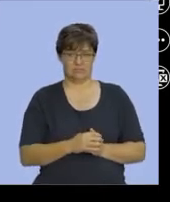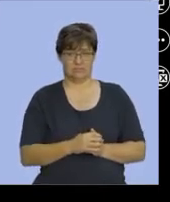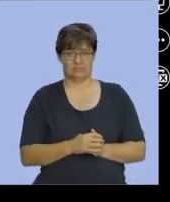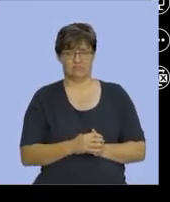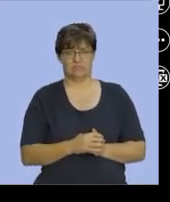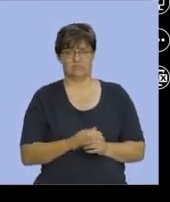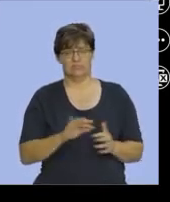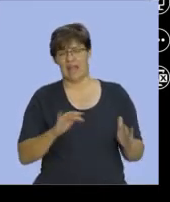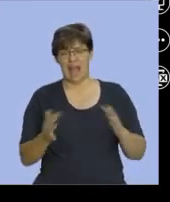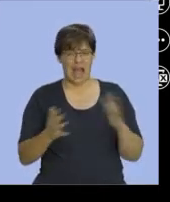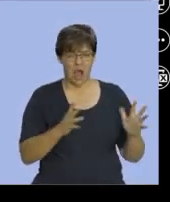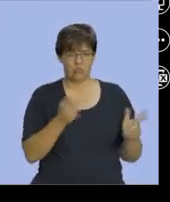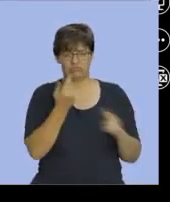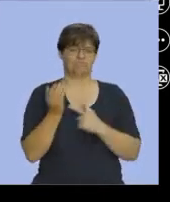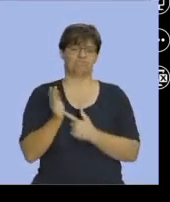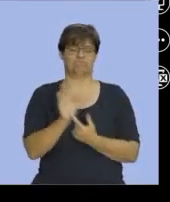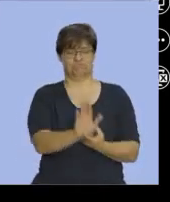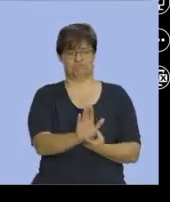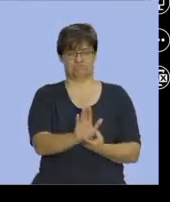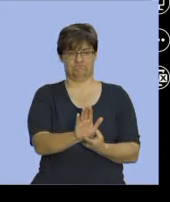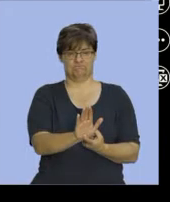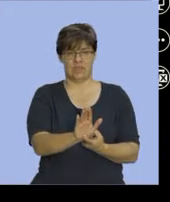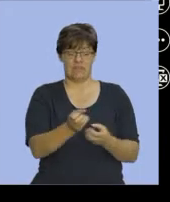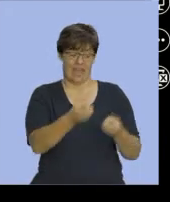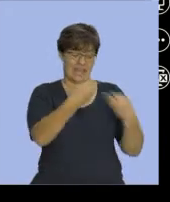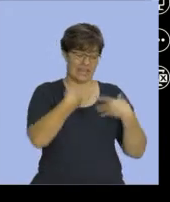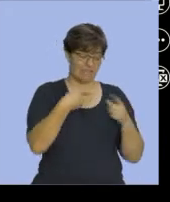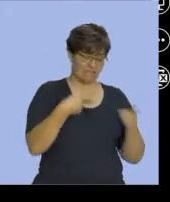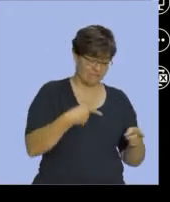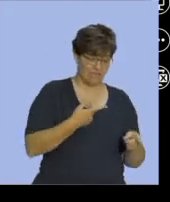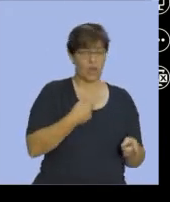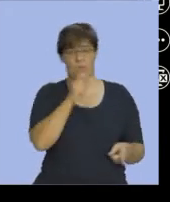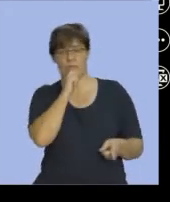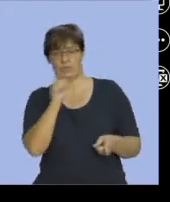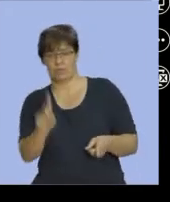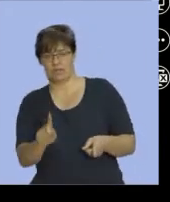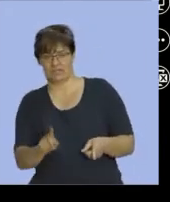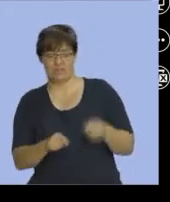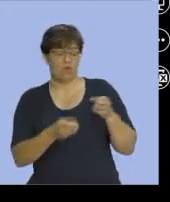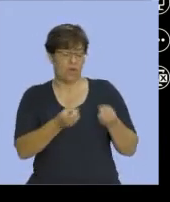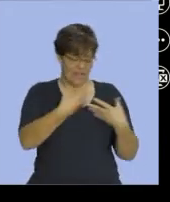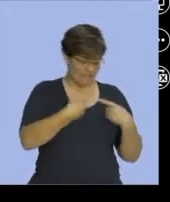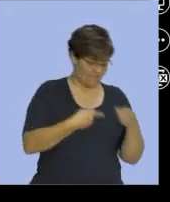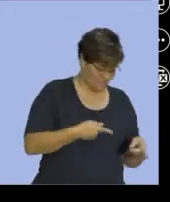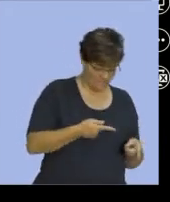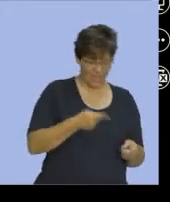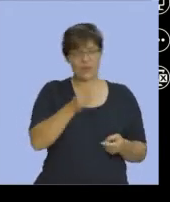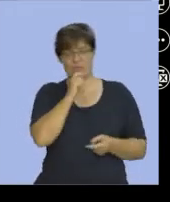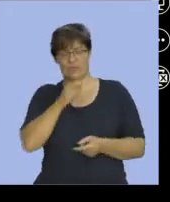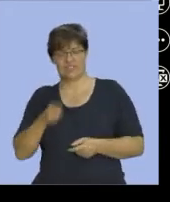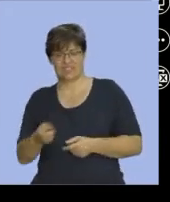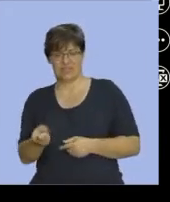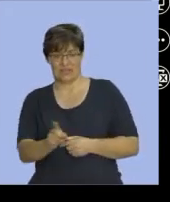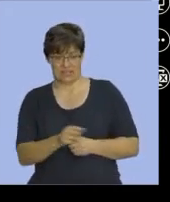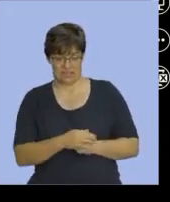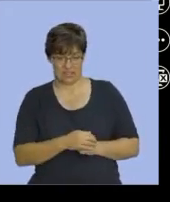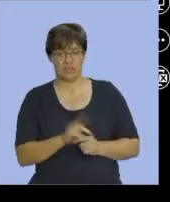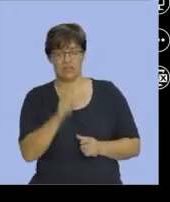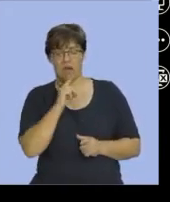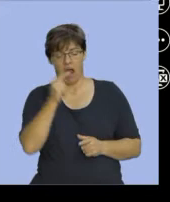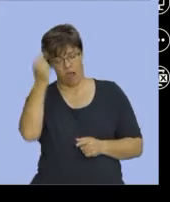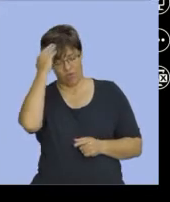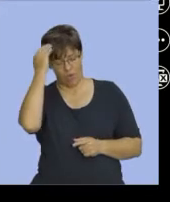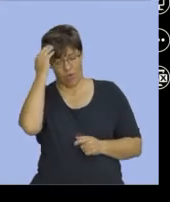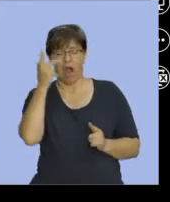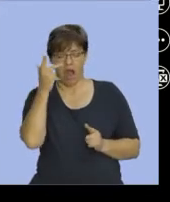ratio, right? So this is just me trying to show you, when given this, what do you use, so that you know exactly how